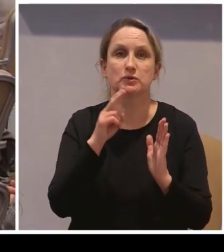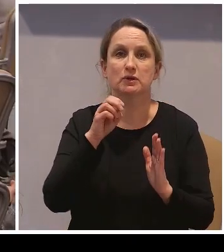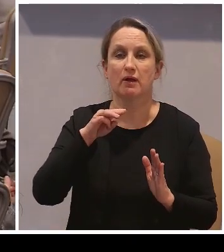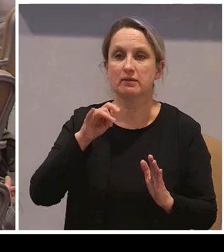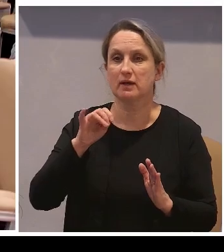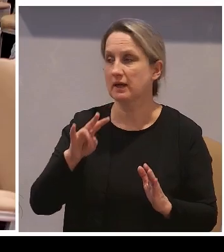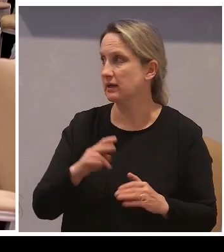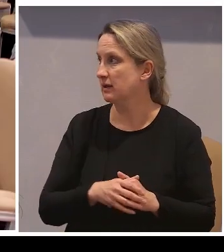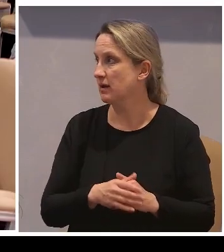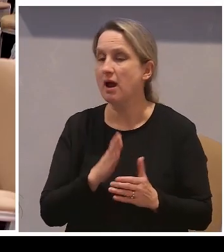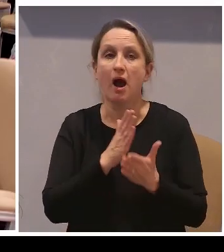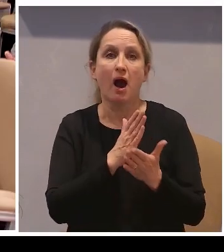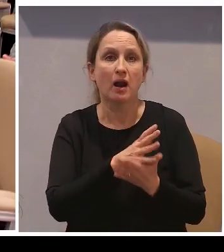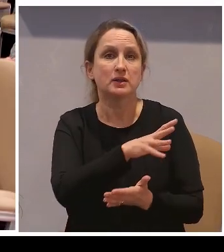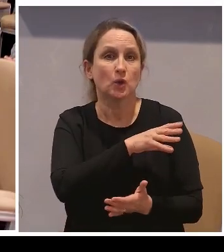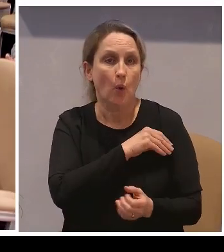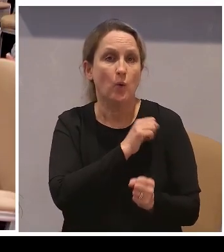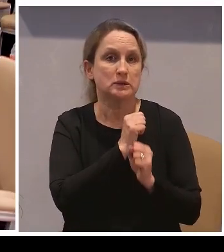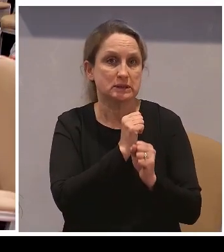Thank you. There's another question, right?